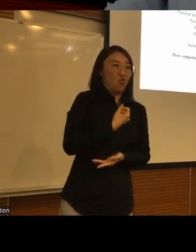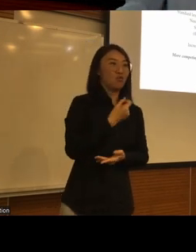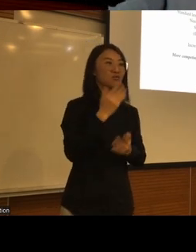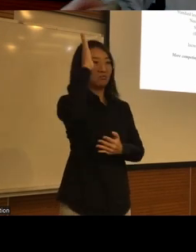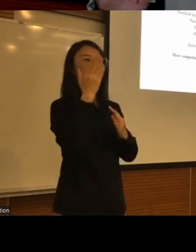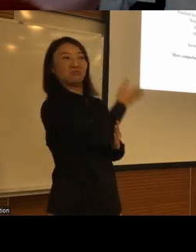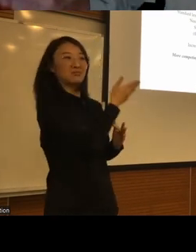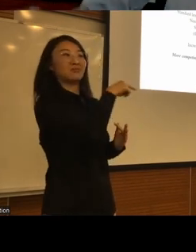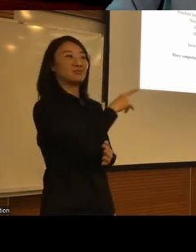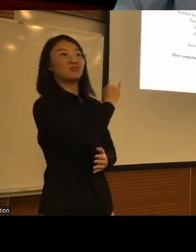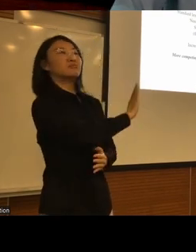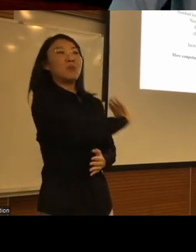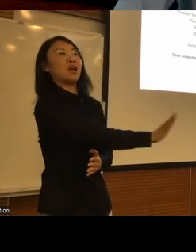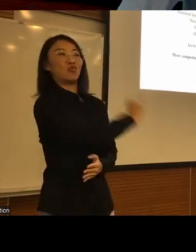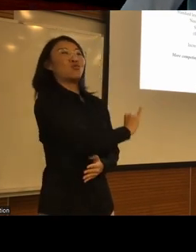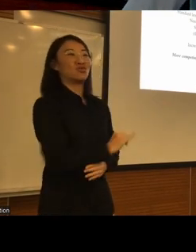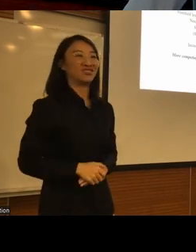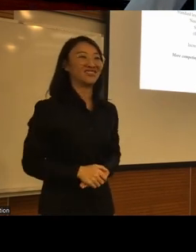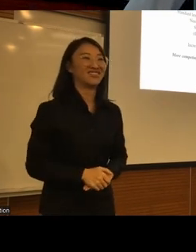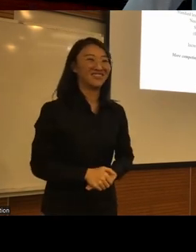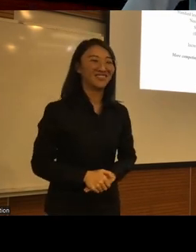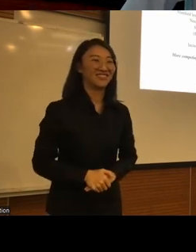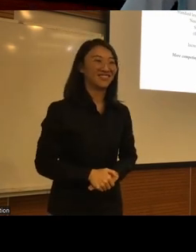the speaker is saying is completely wrong.